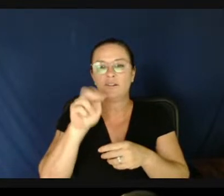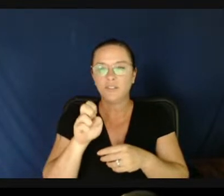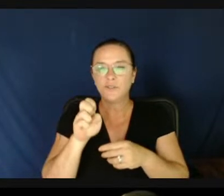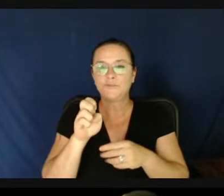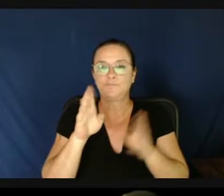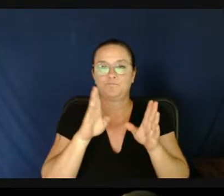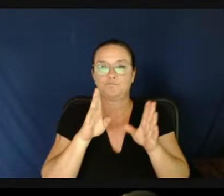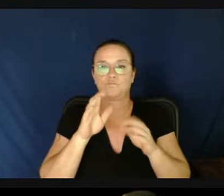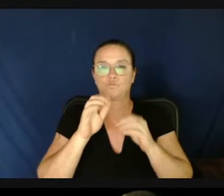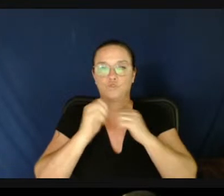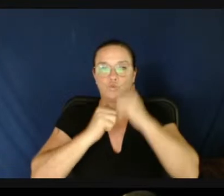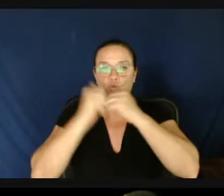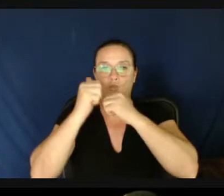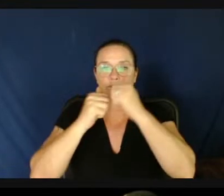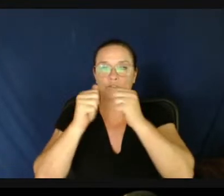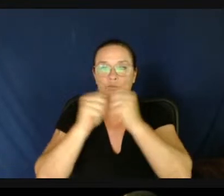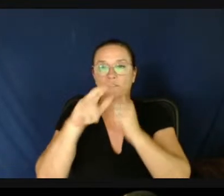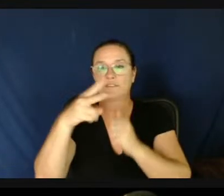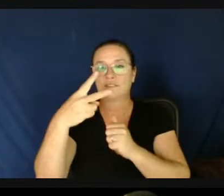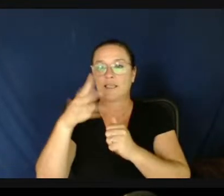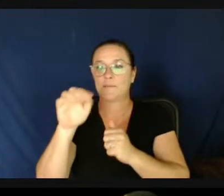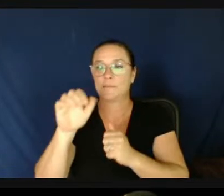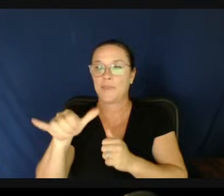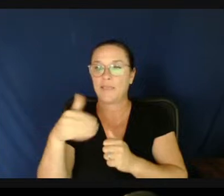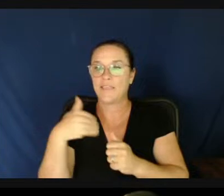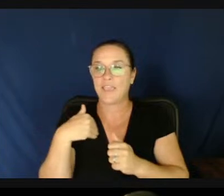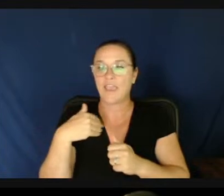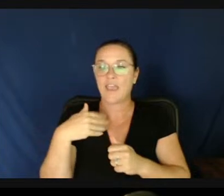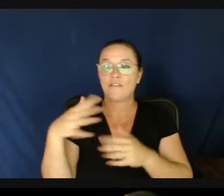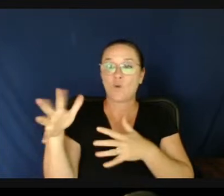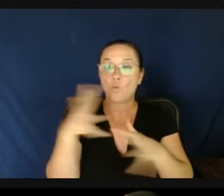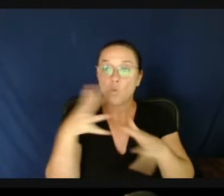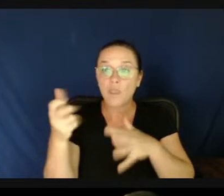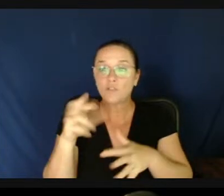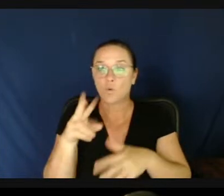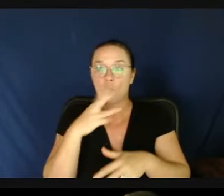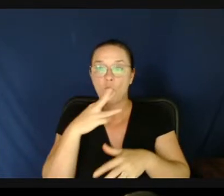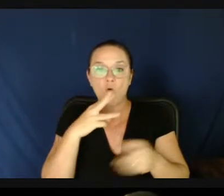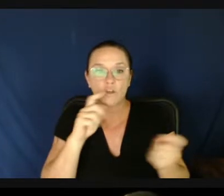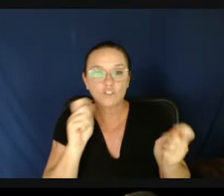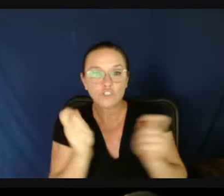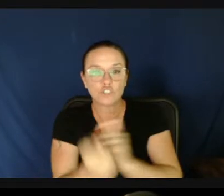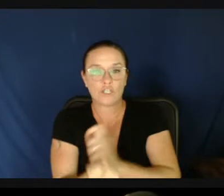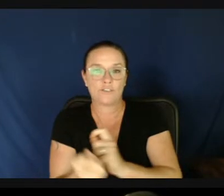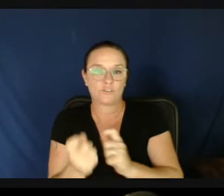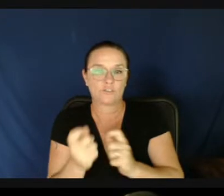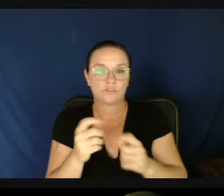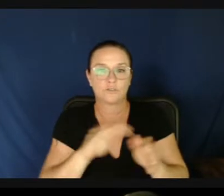They're composed of wind or water-driven particles that formed mounds, ridges, or hills.